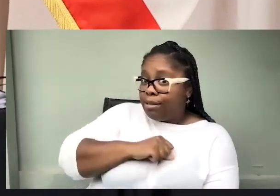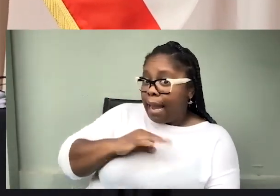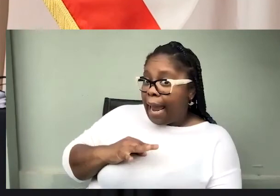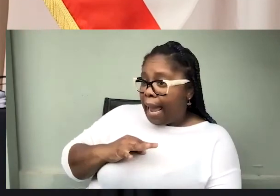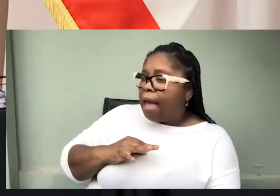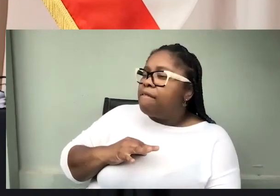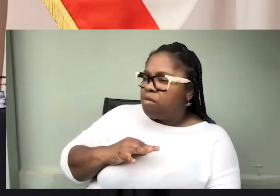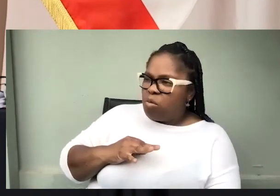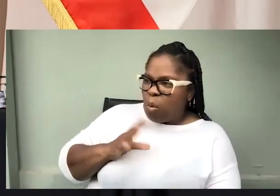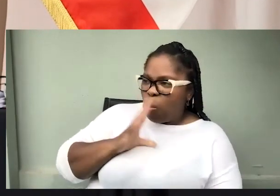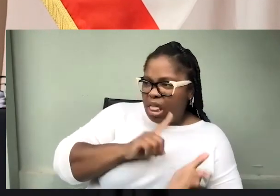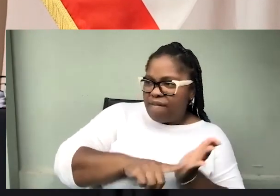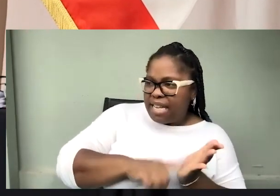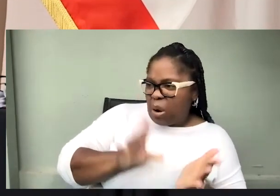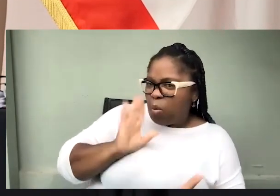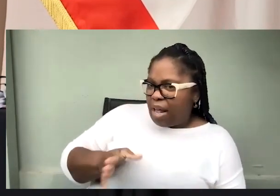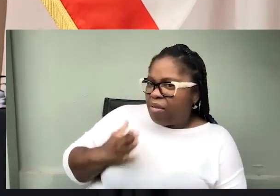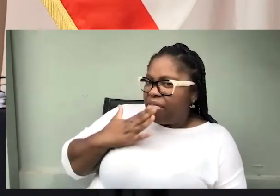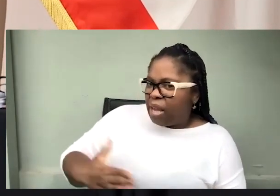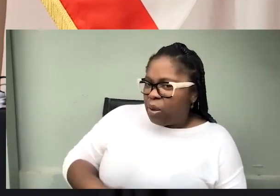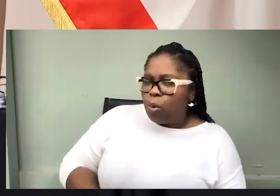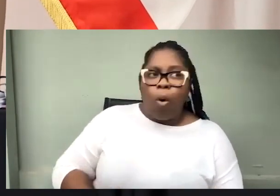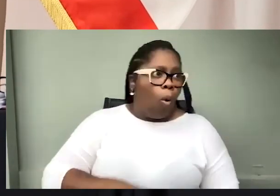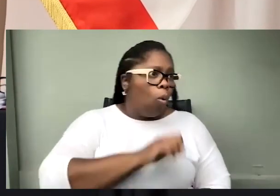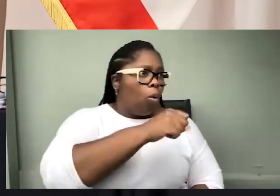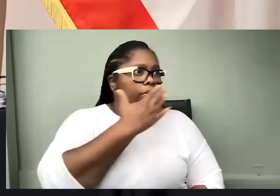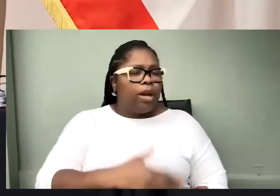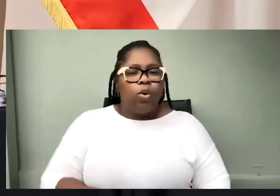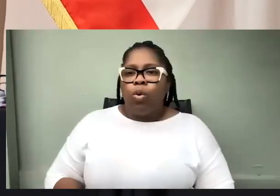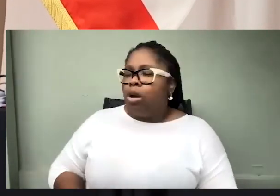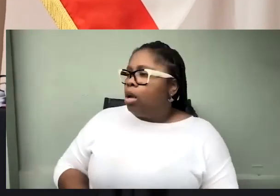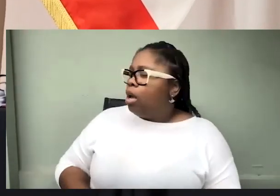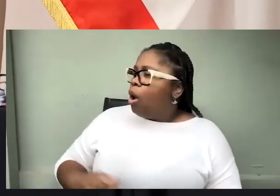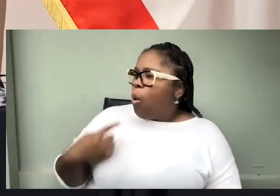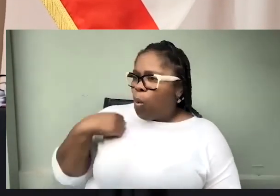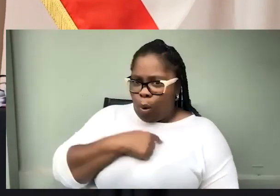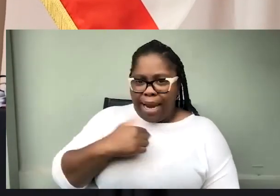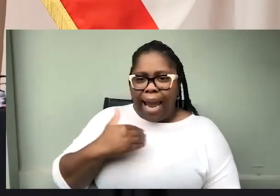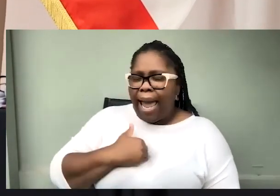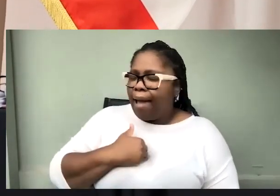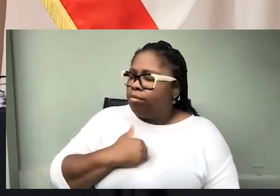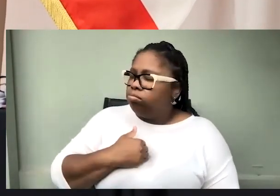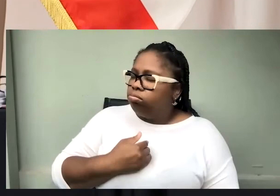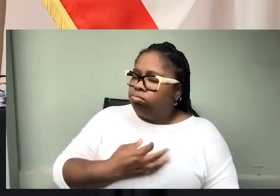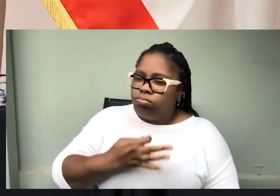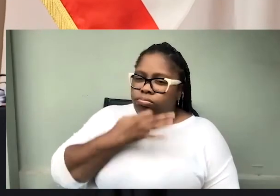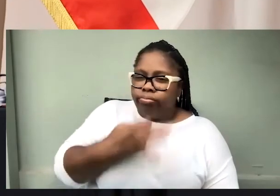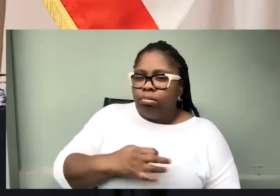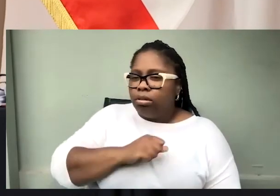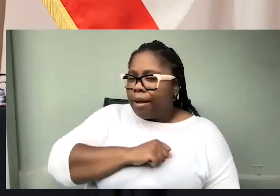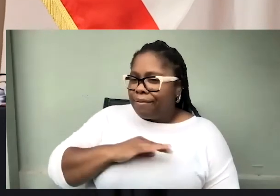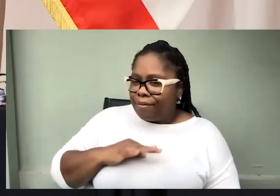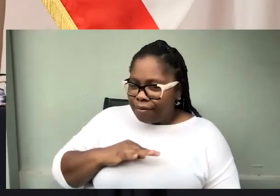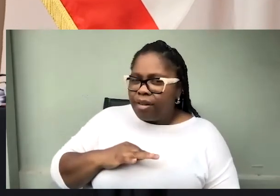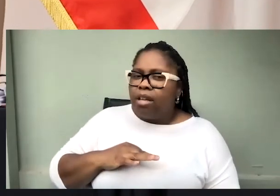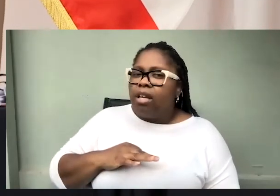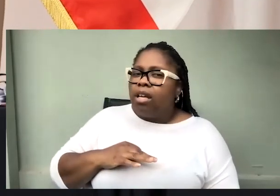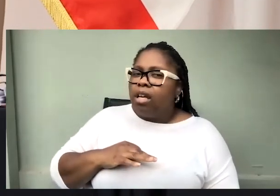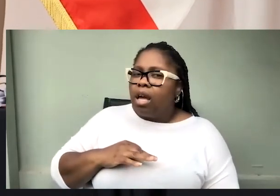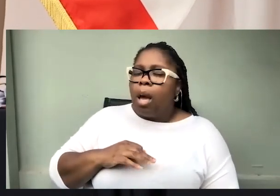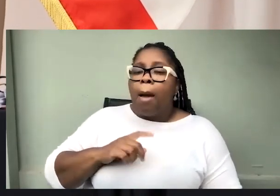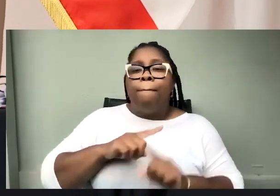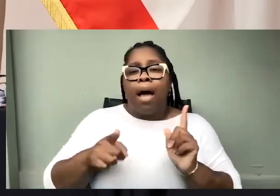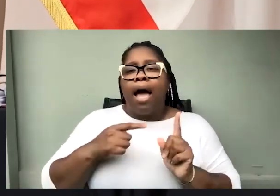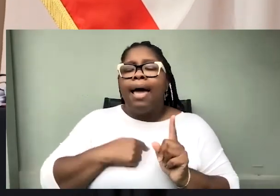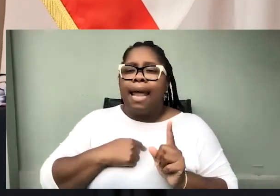this afterwards. You know, thank you. I mean, serious, and we have a very excellent district staff. And just respond to that, the question, I usually